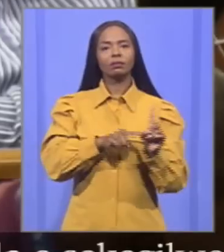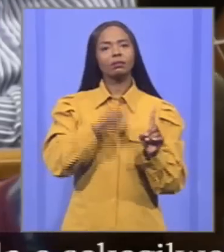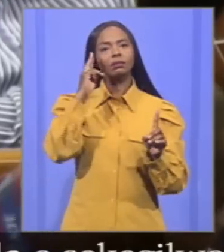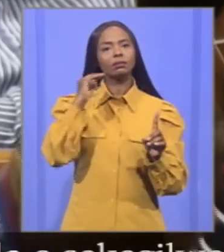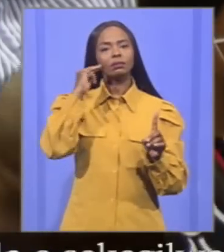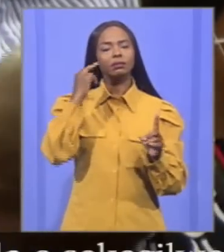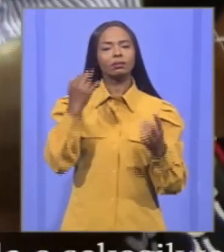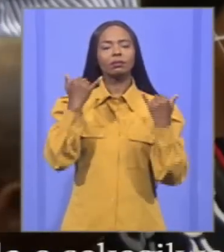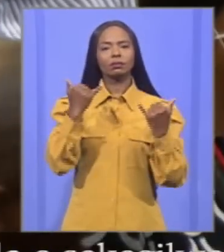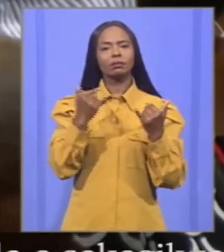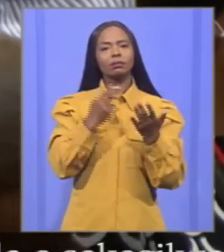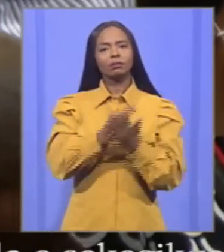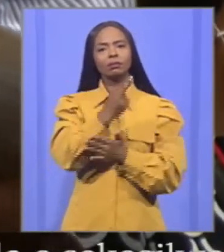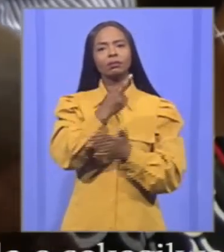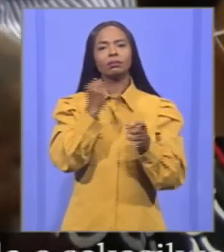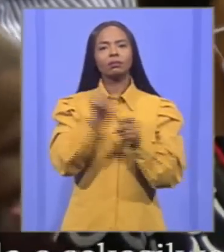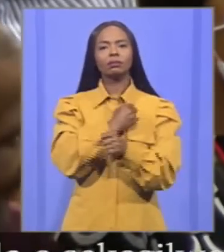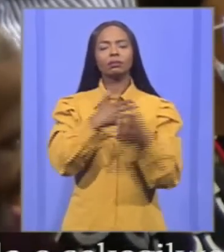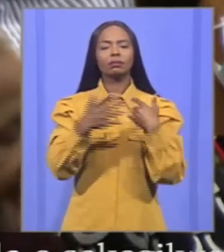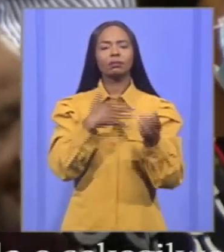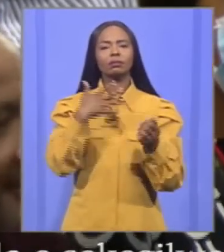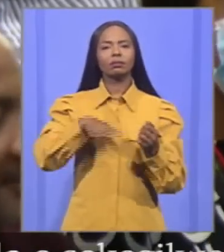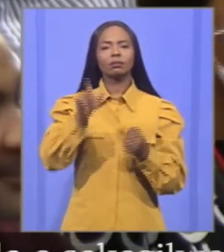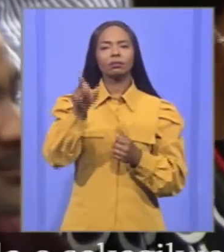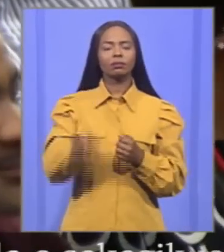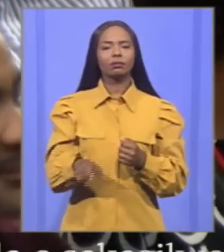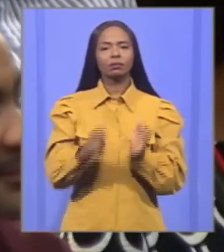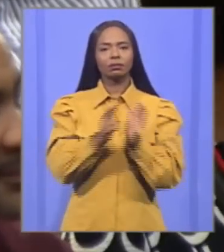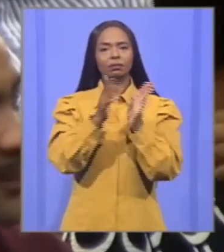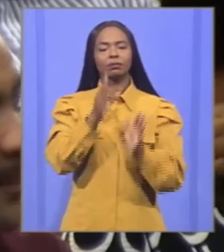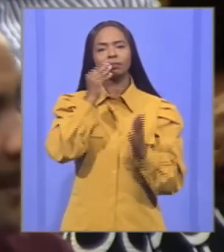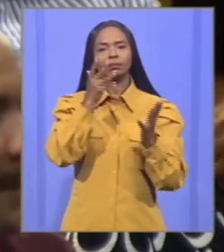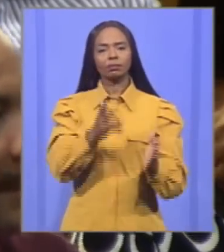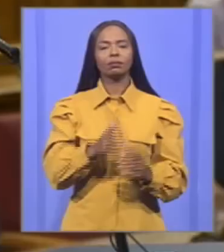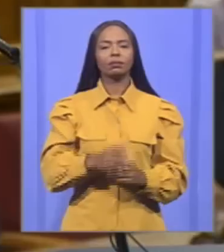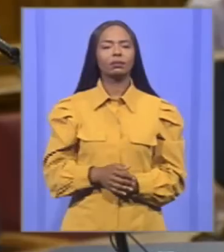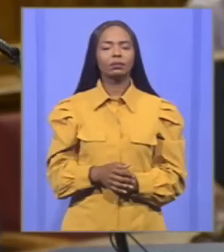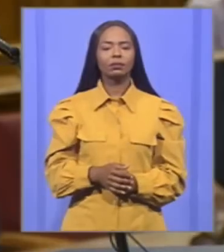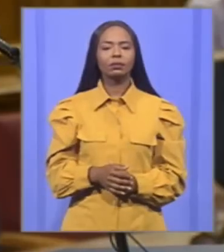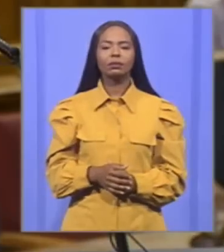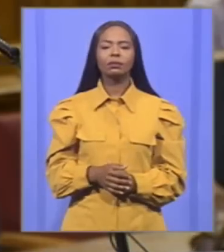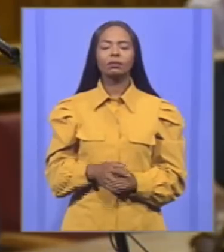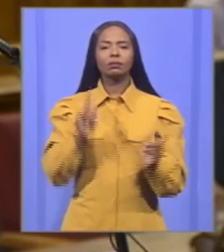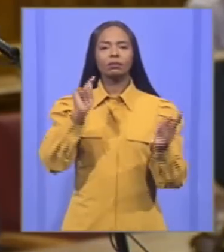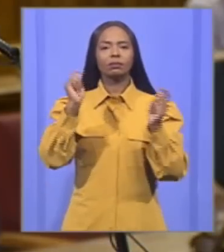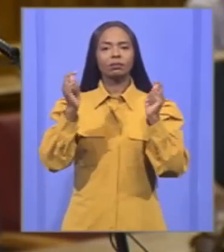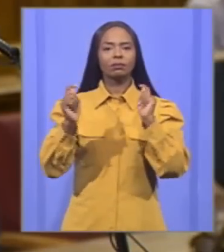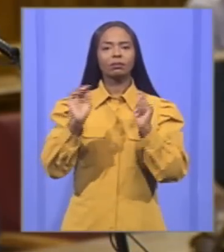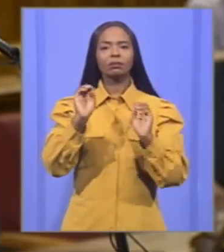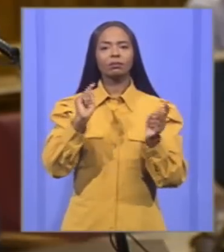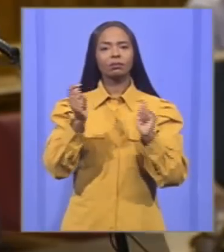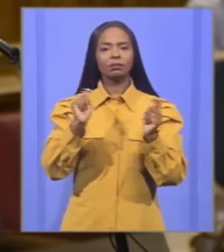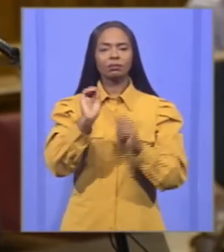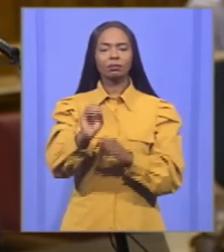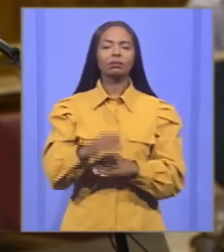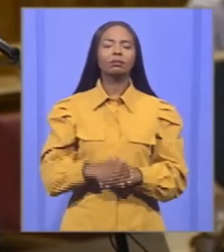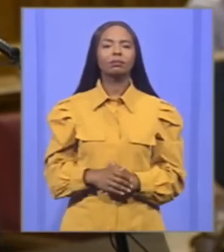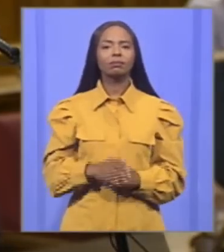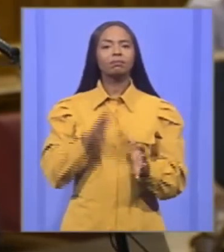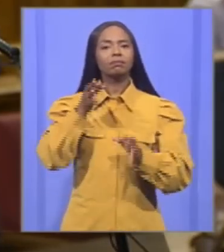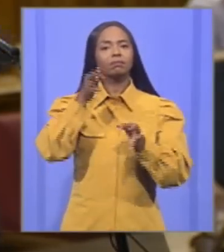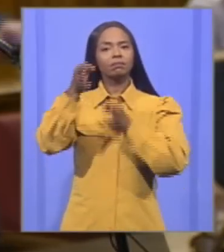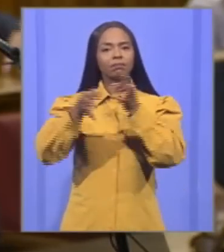le ditshwanelo jaaka baagi botlhe. We've now just made the relevant changes, and I'm going to read it to you,